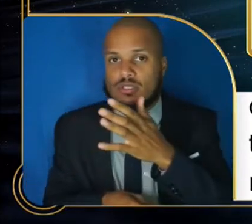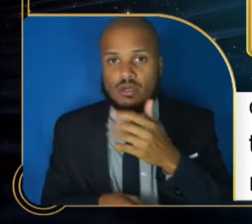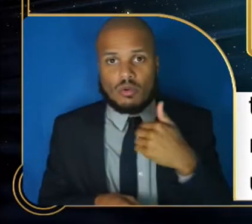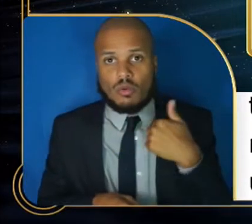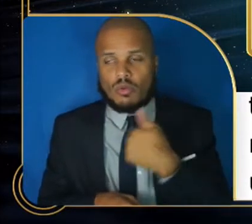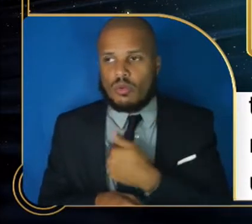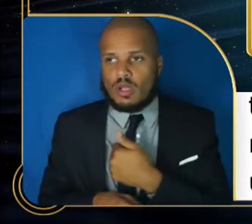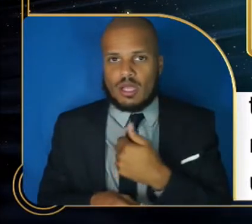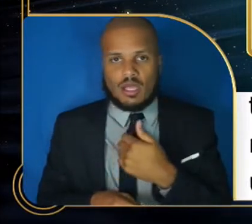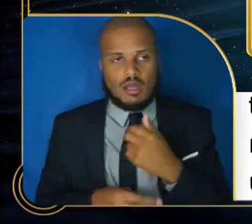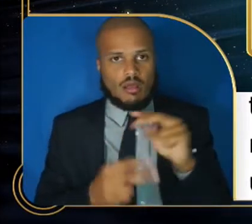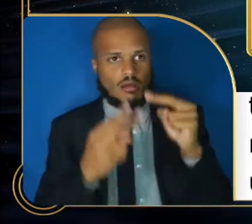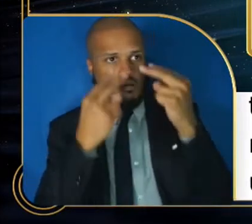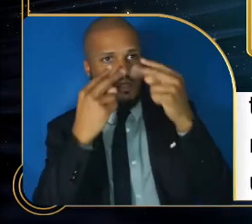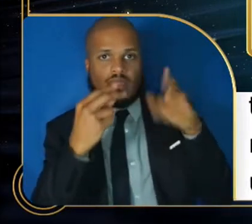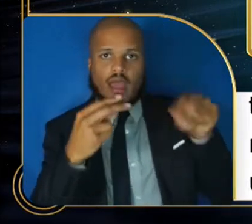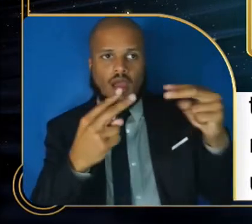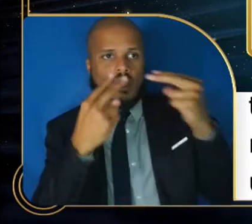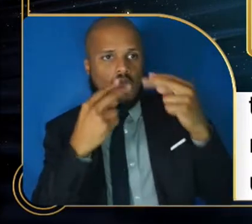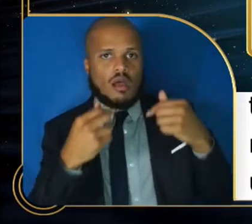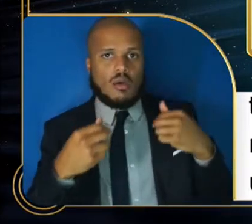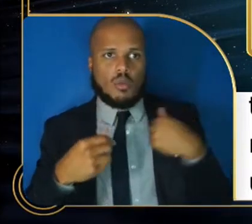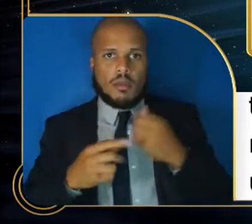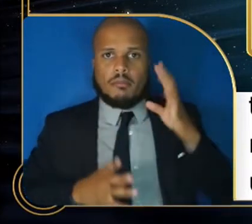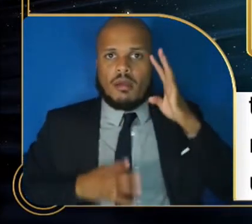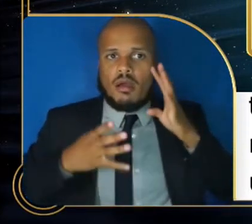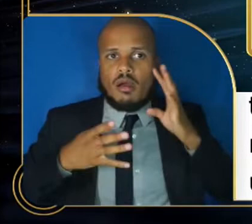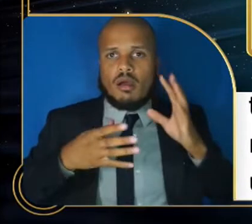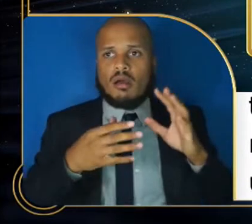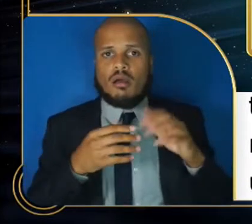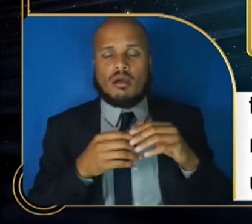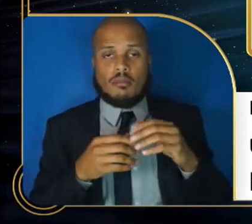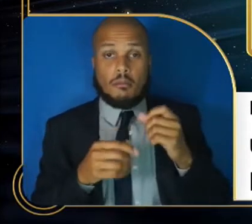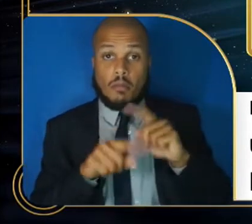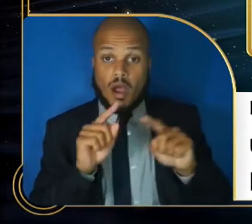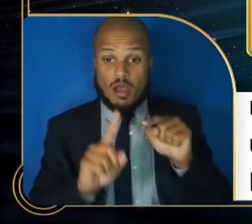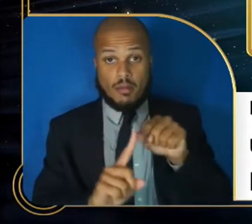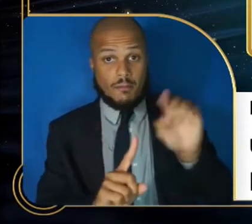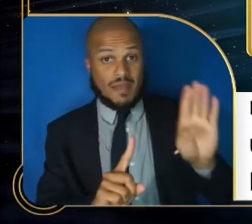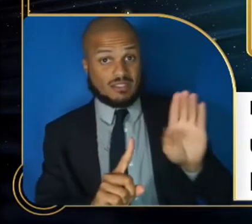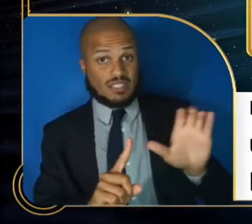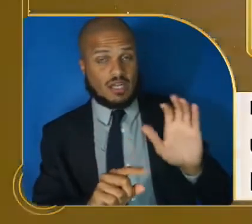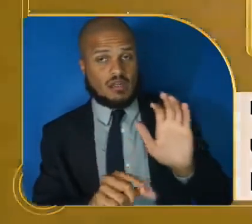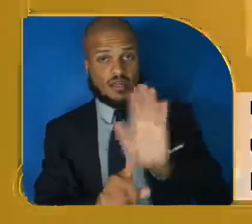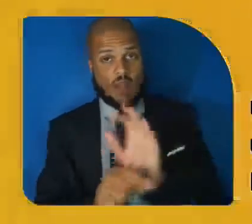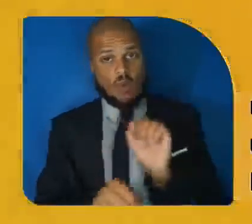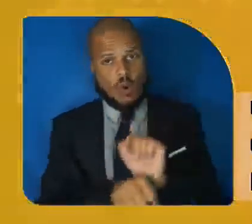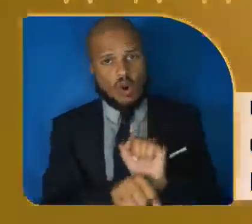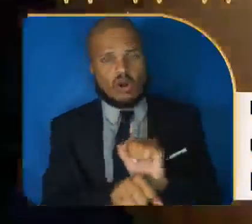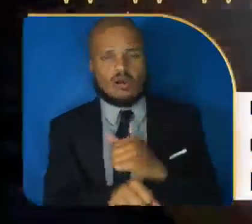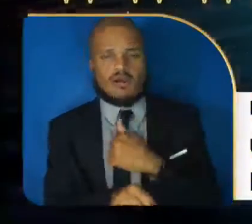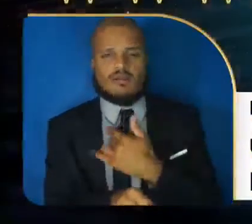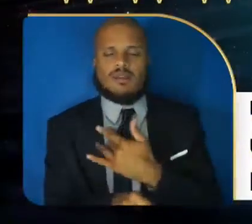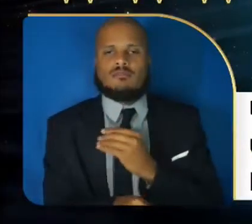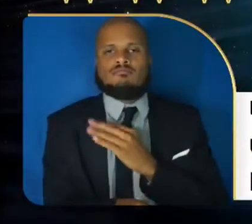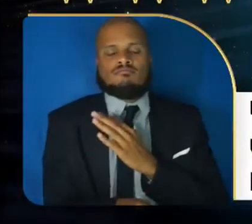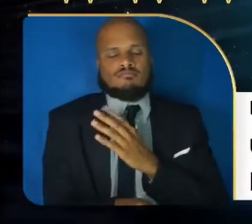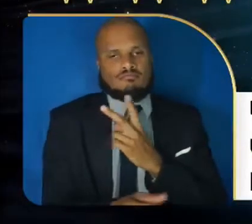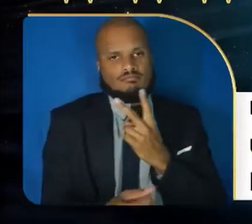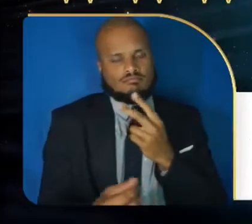our own experiences. But Bazelon's work really uplifts and validates that.